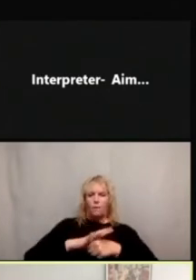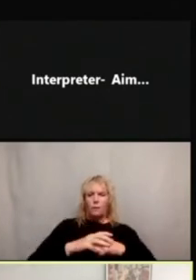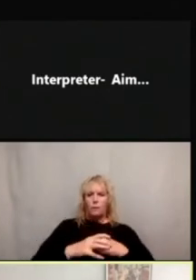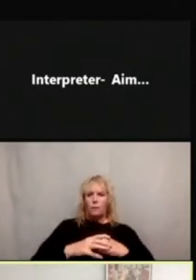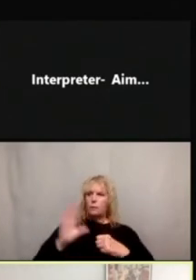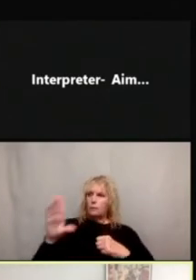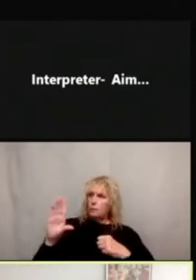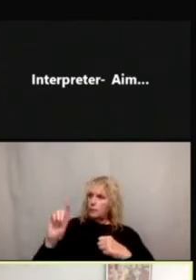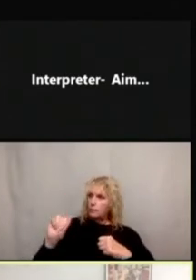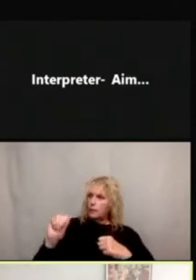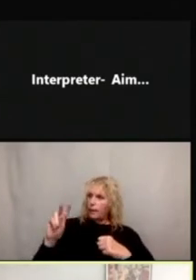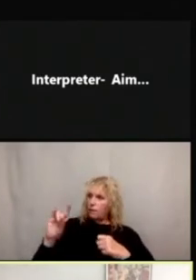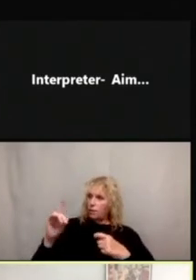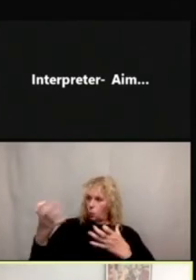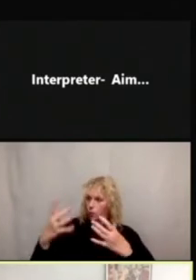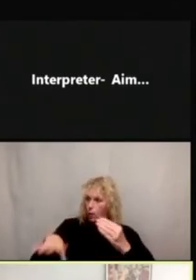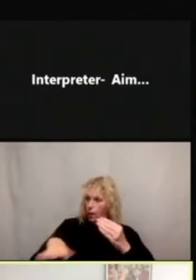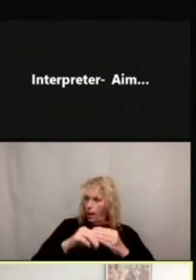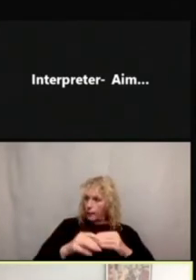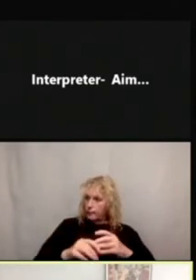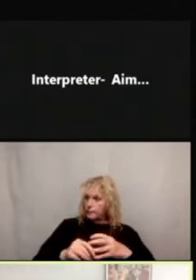did you have anything else to add on this one?